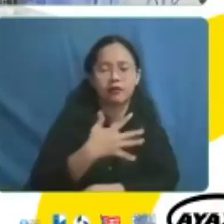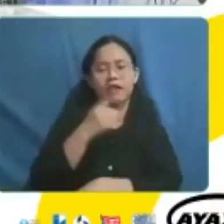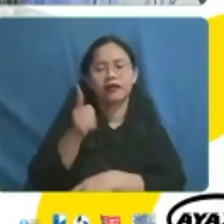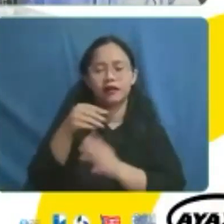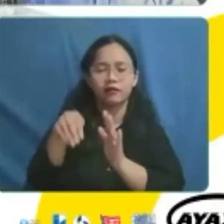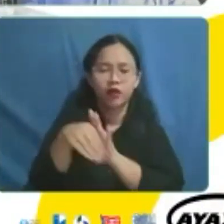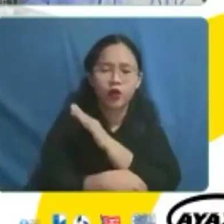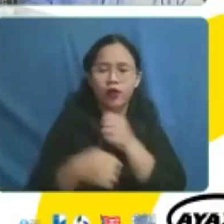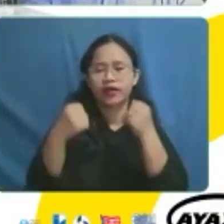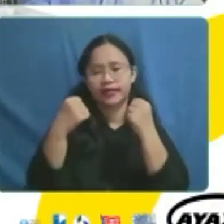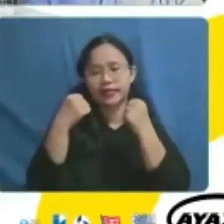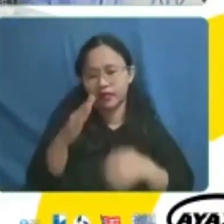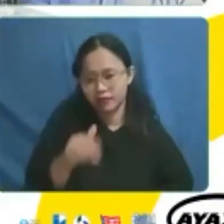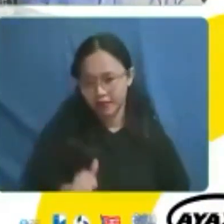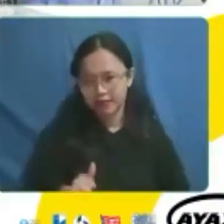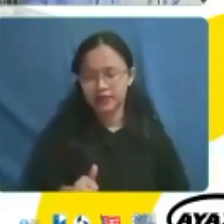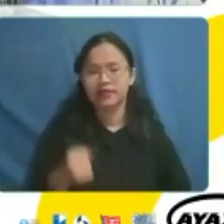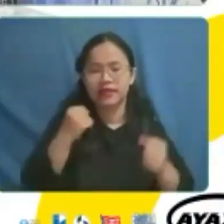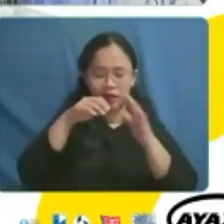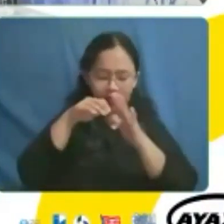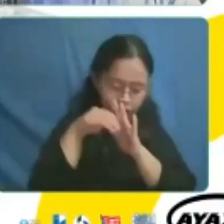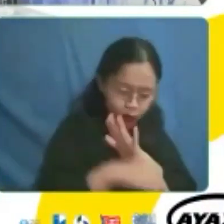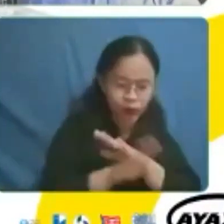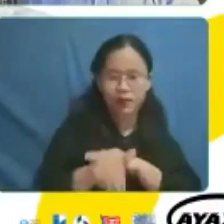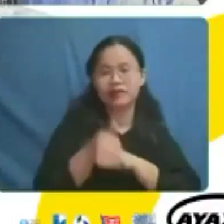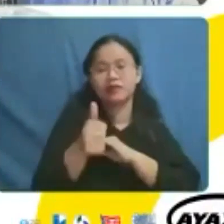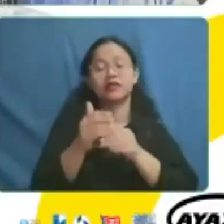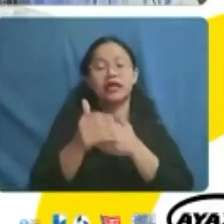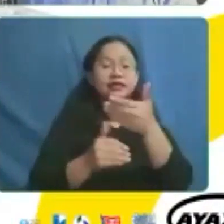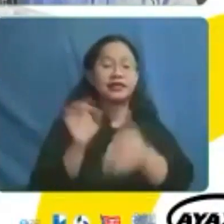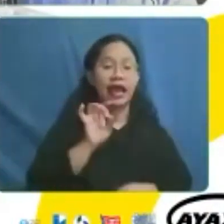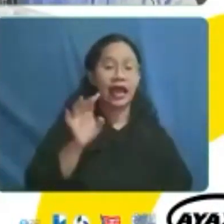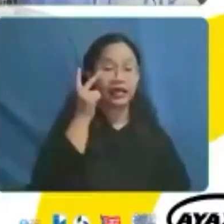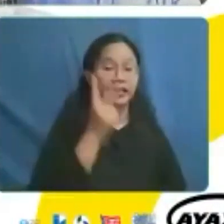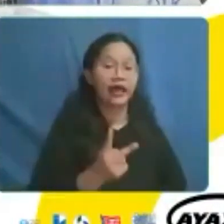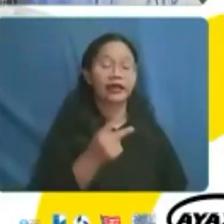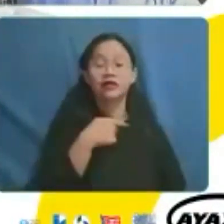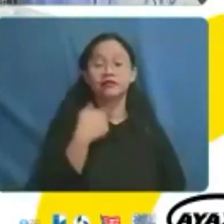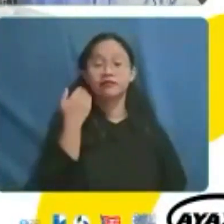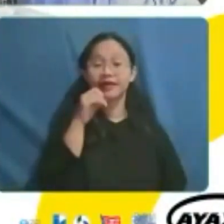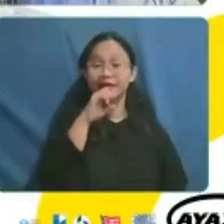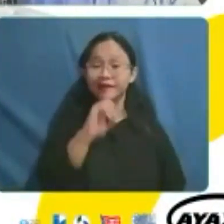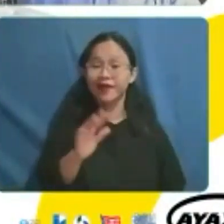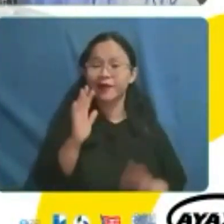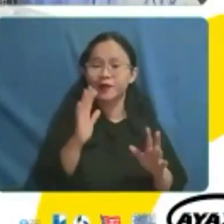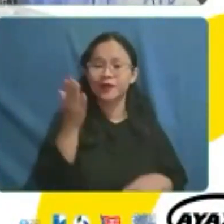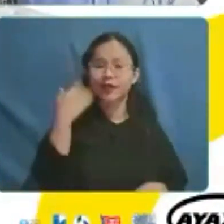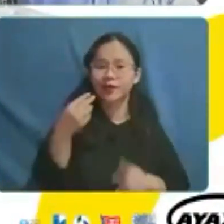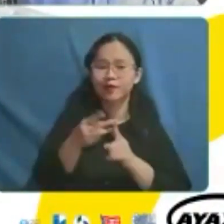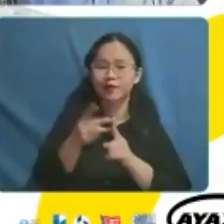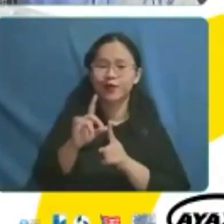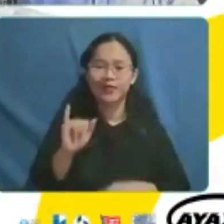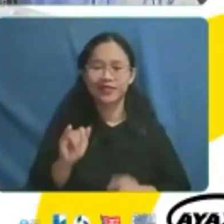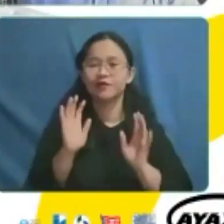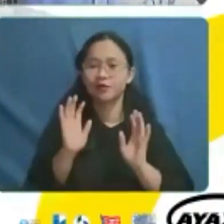And this has already been mentioned by Professor Budi. When we're looking at the impacts of air pollution, the health impacts of